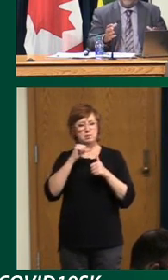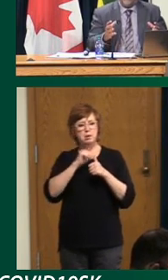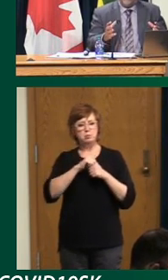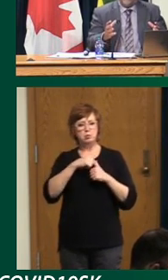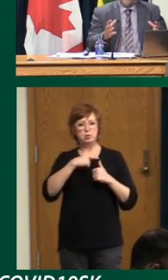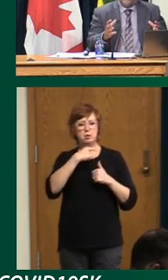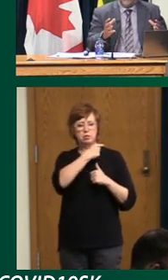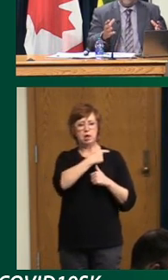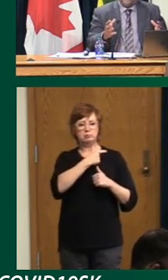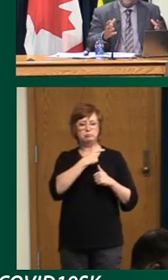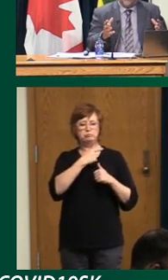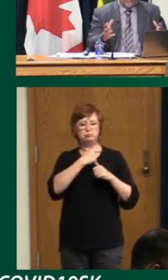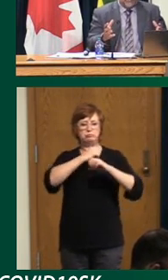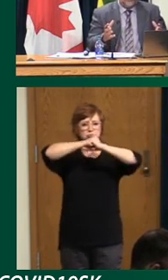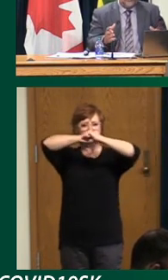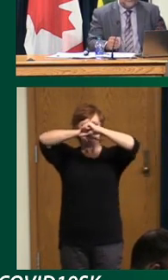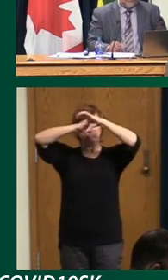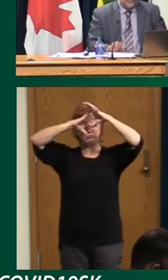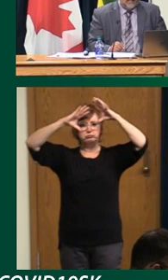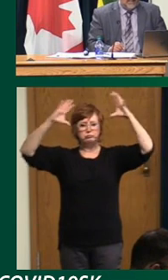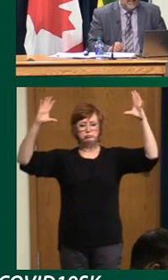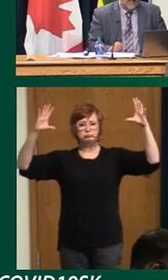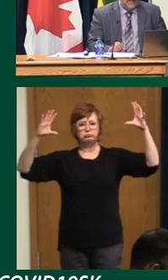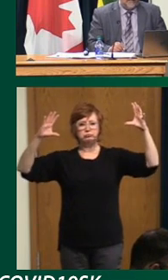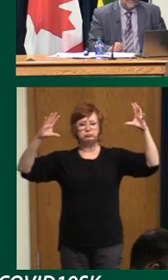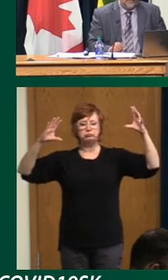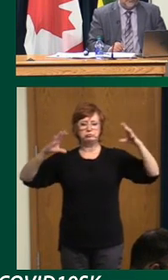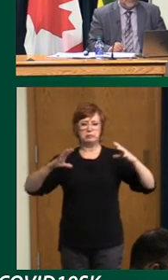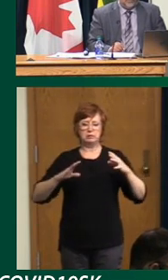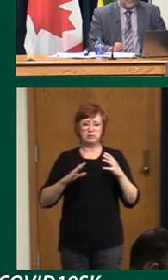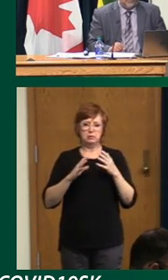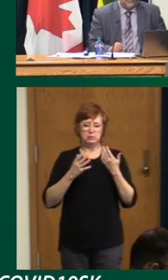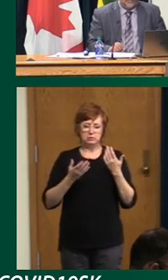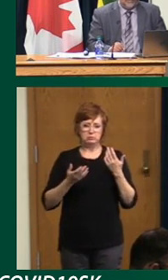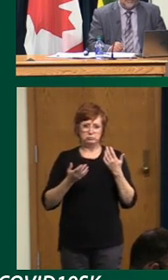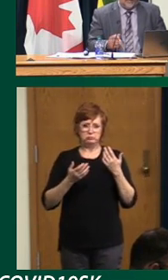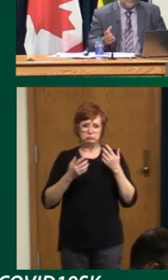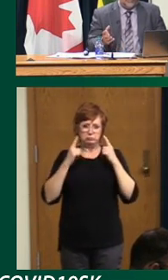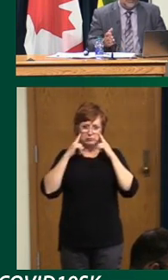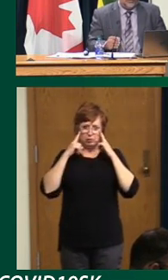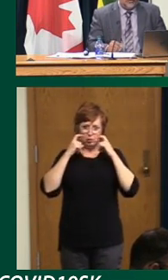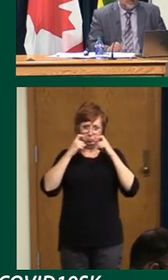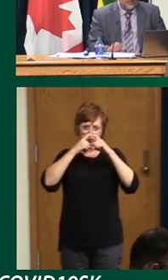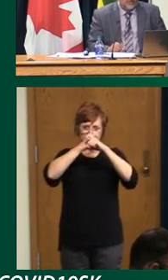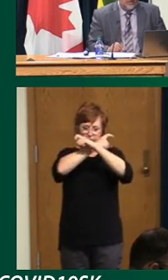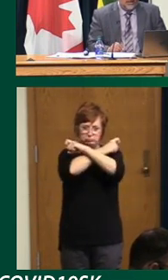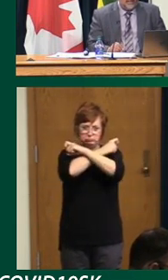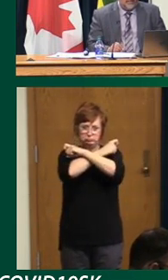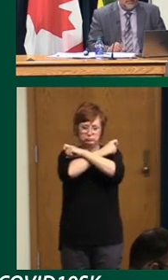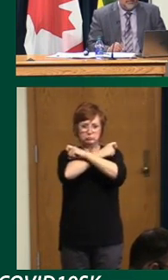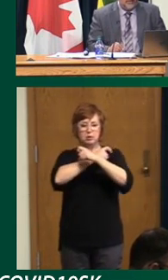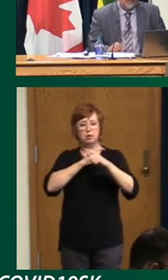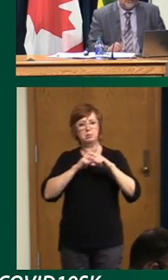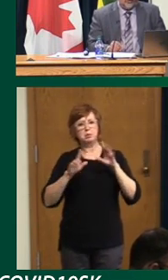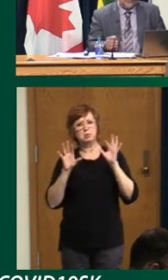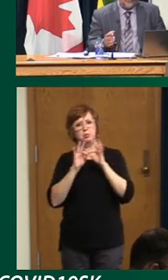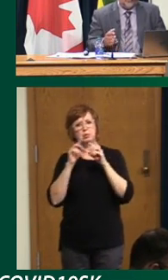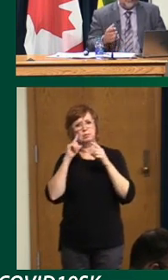become more relevant for Saskatchewan. But then we are using, and the health system is using, what's known as